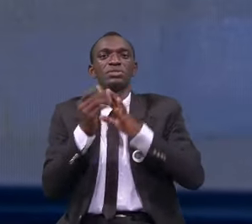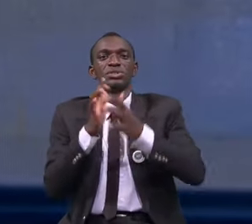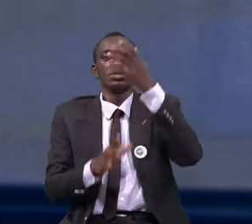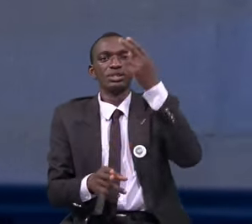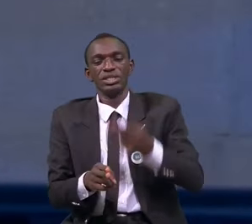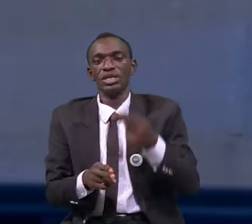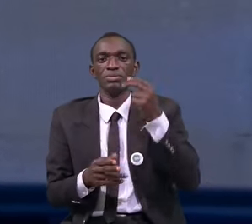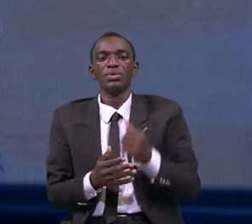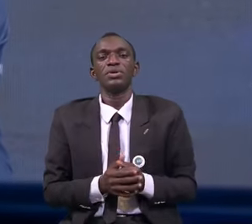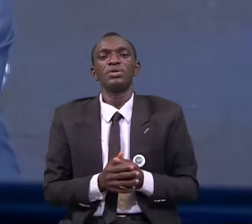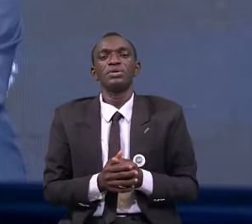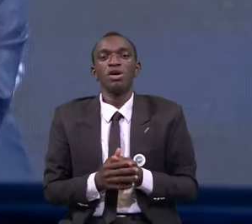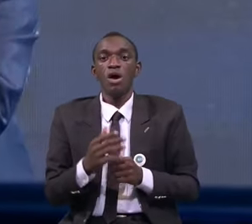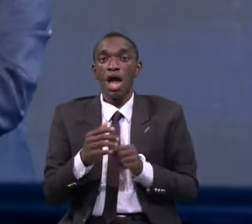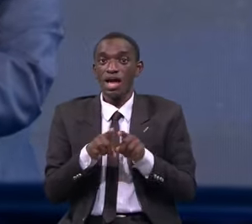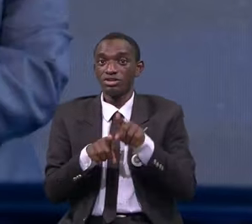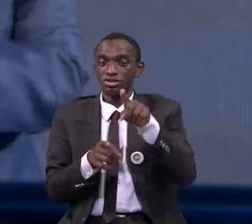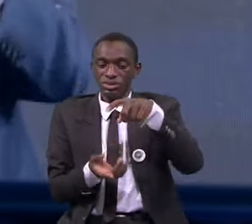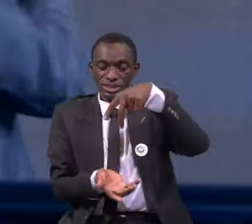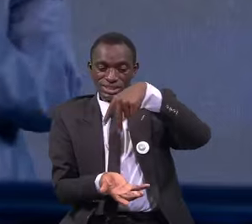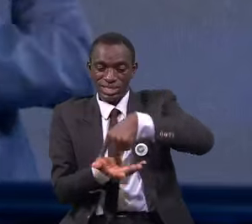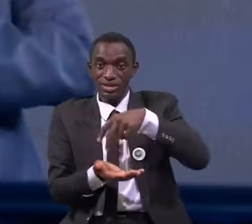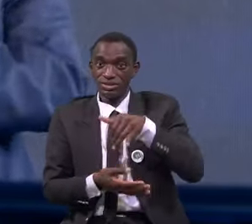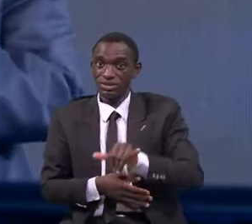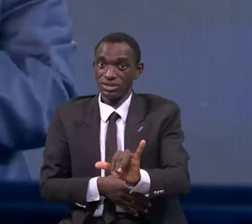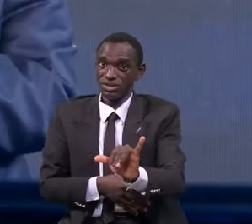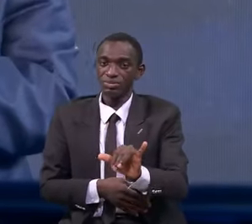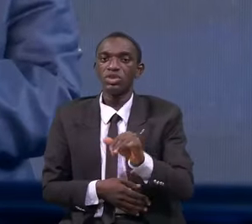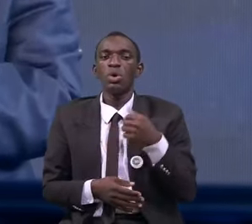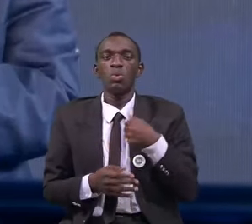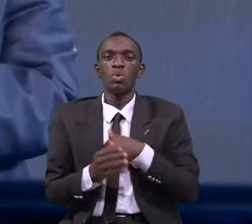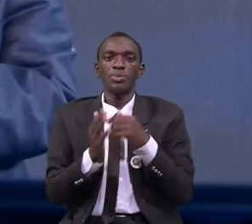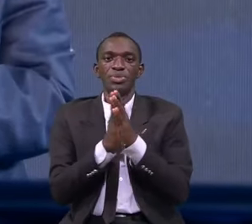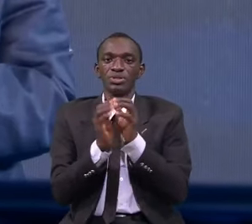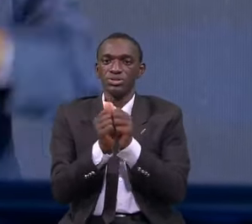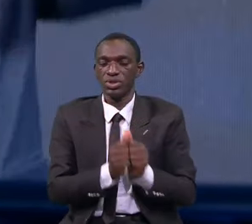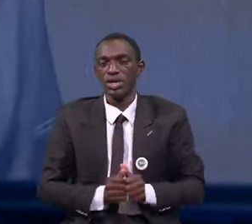While you remain standing, we're going to pray together.